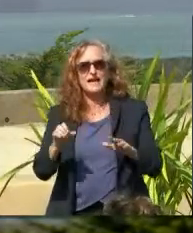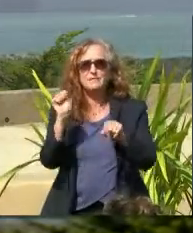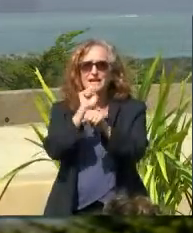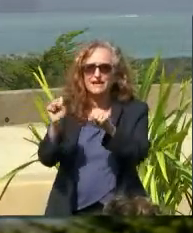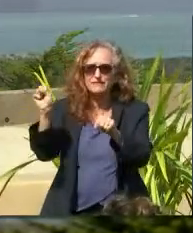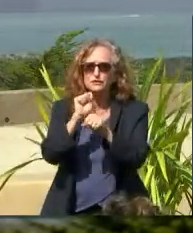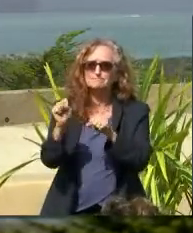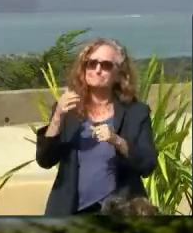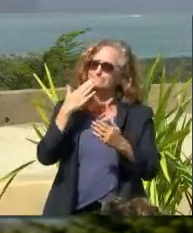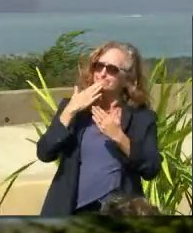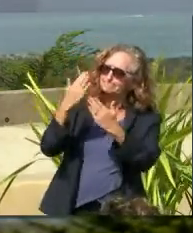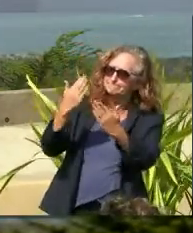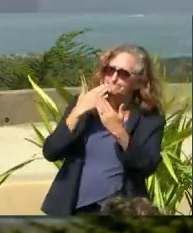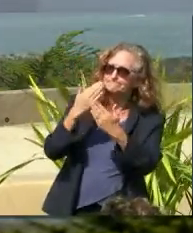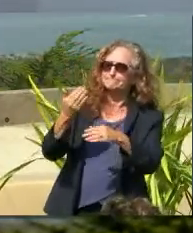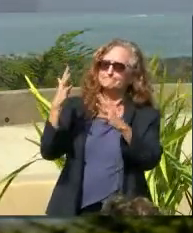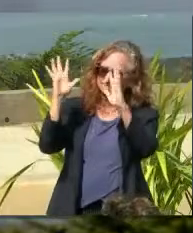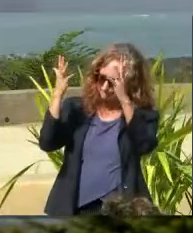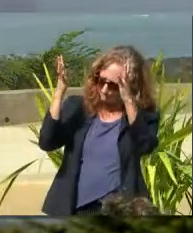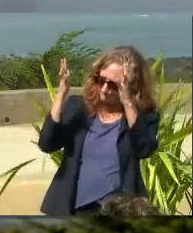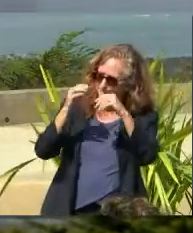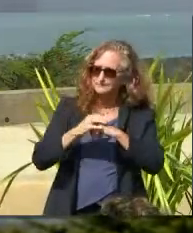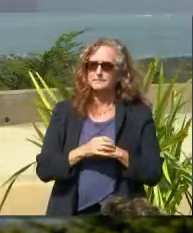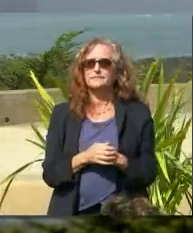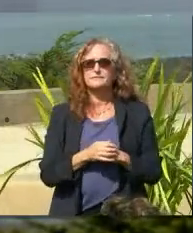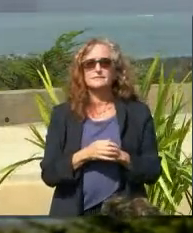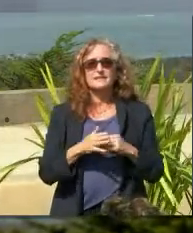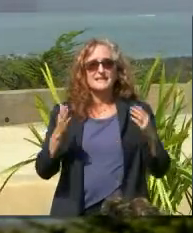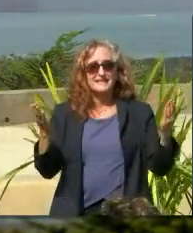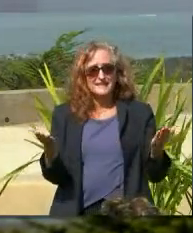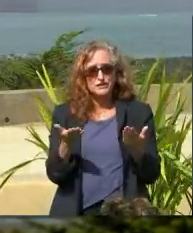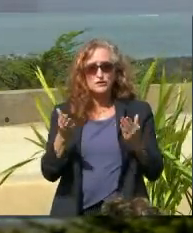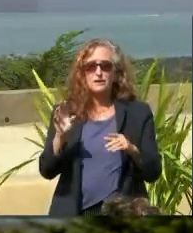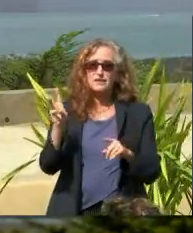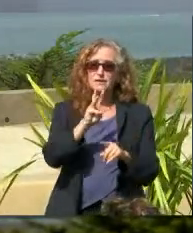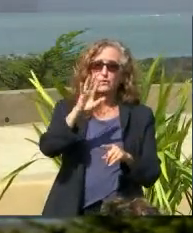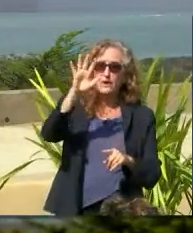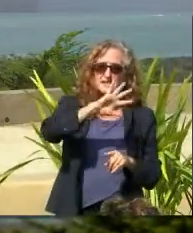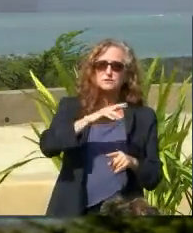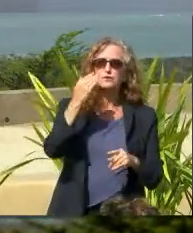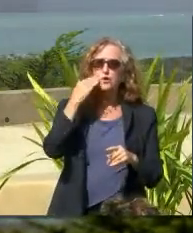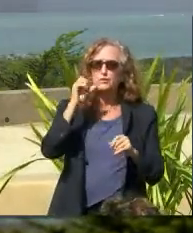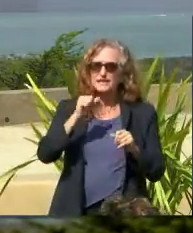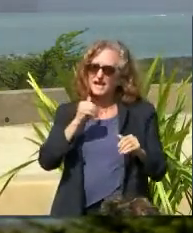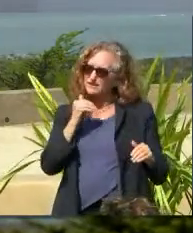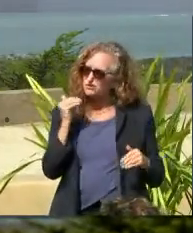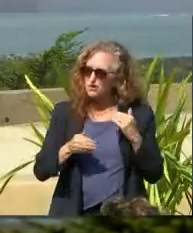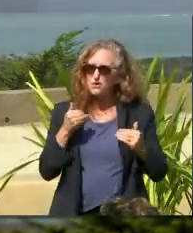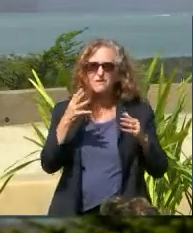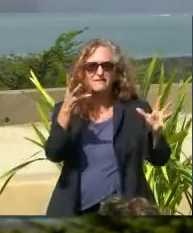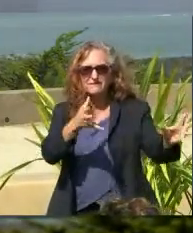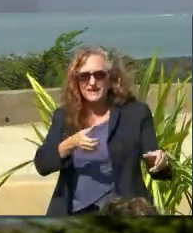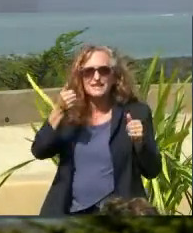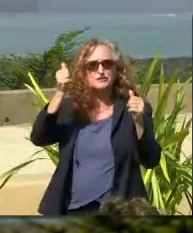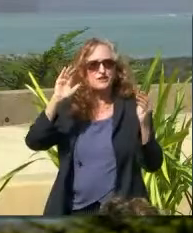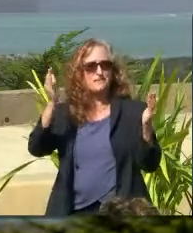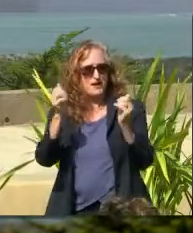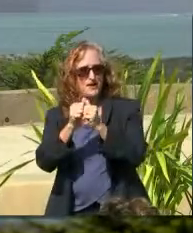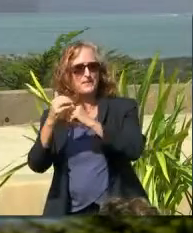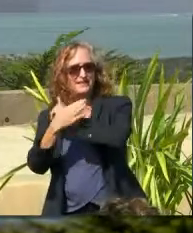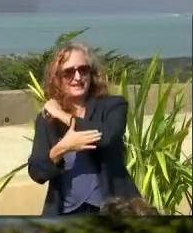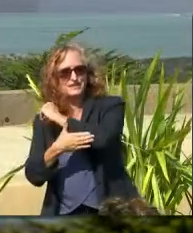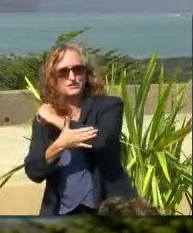federally. But we in the Pacific Coast know that we can pedal faster, and that's why all of these